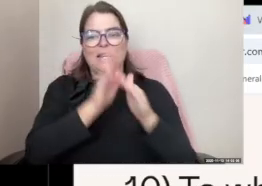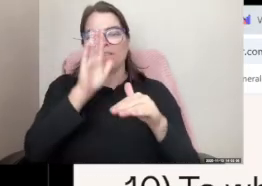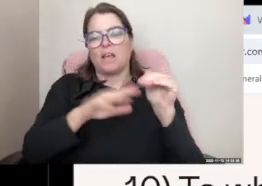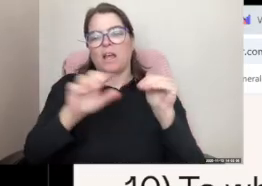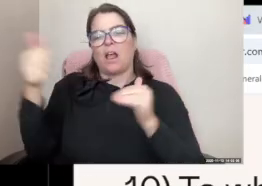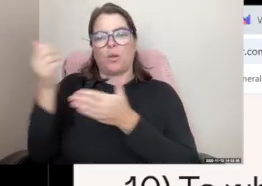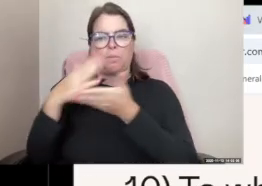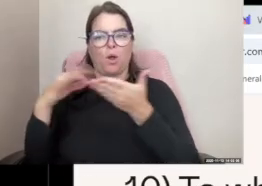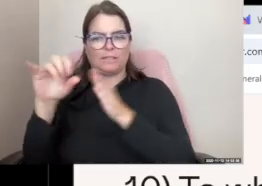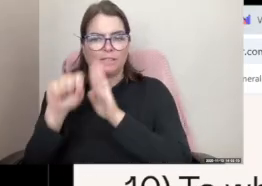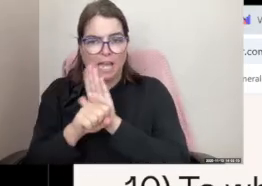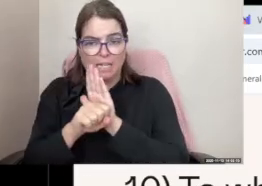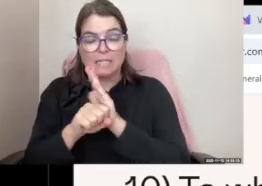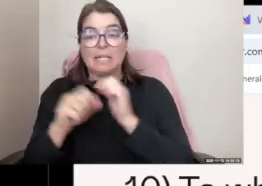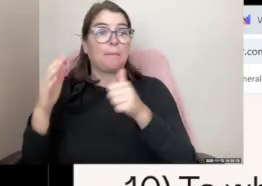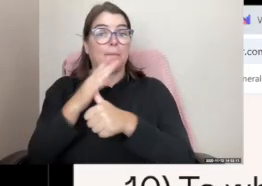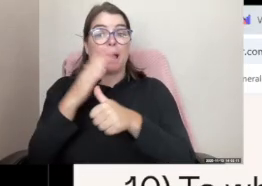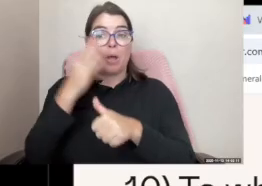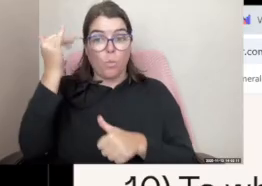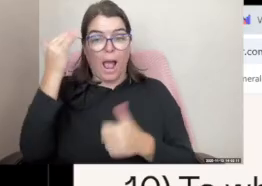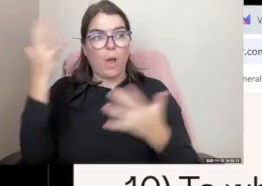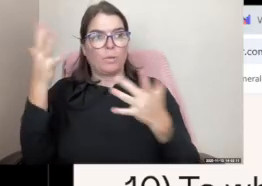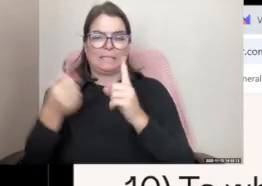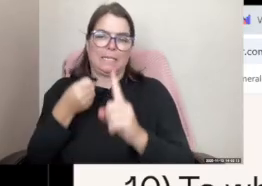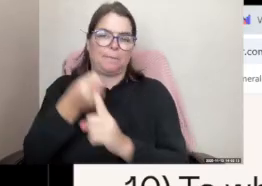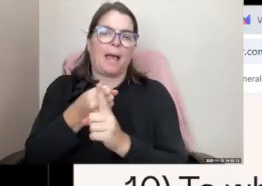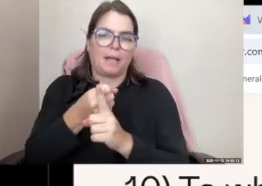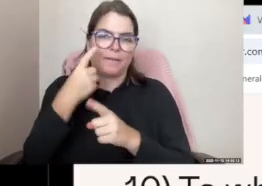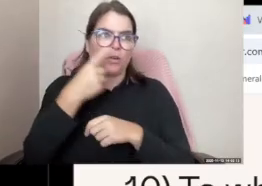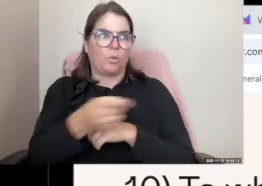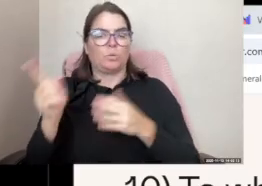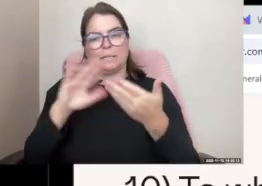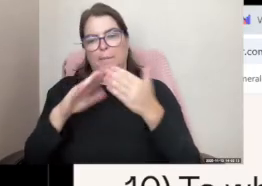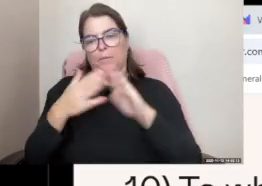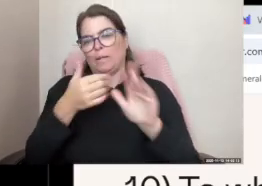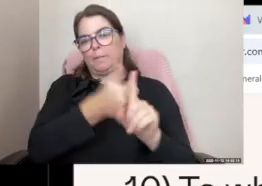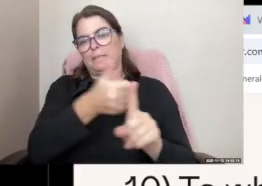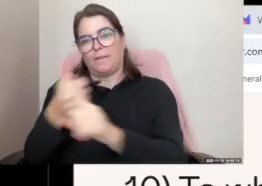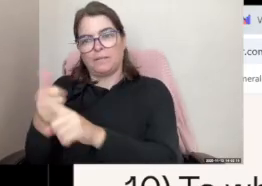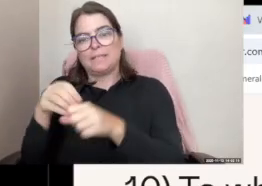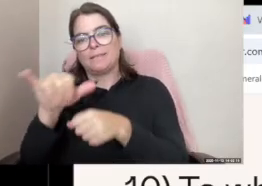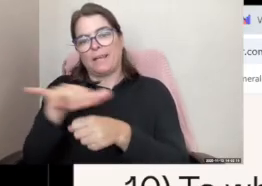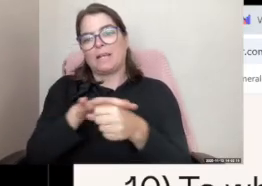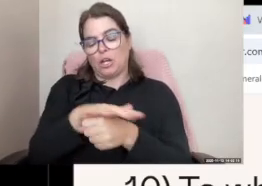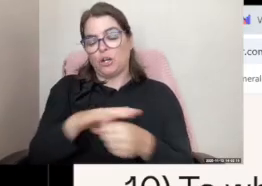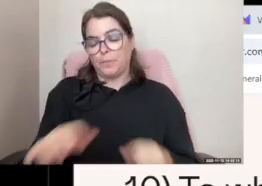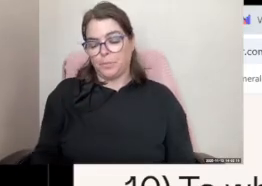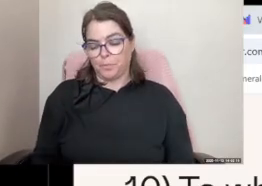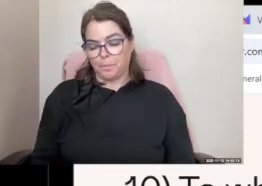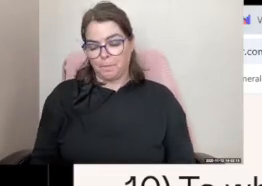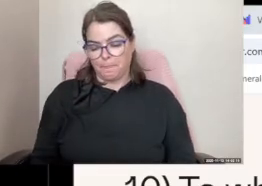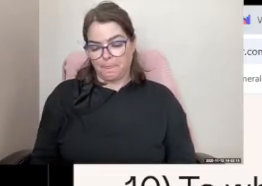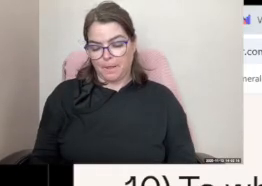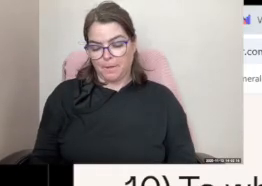within the ports of California, for example, have eligibility for a greater incentive than other